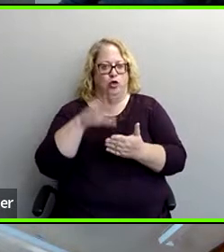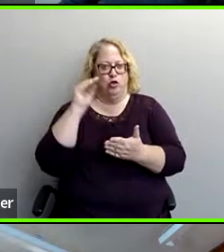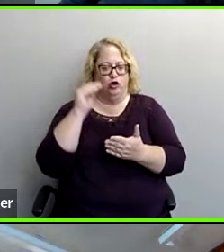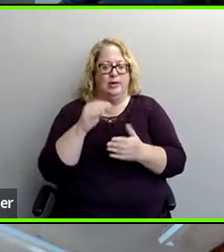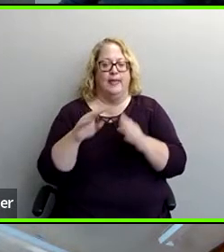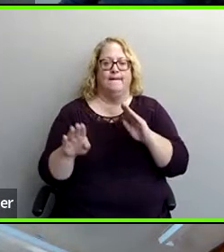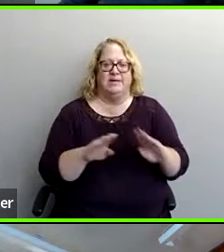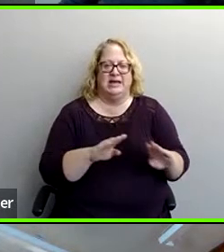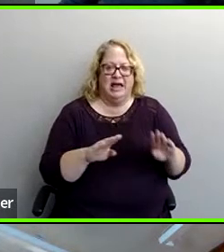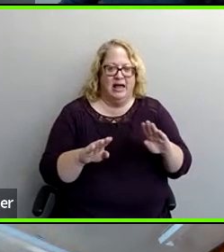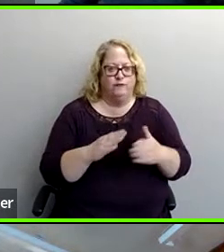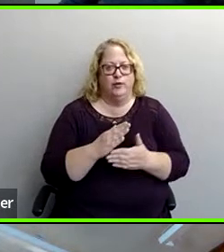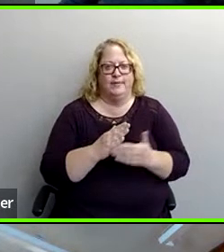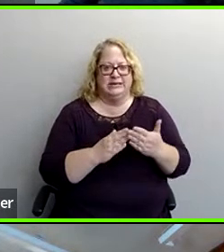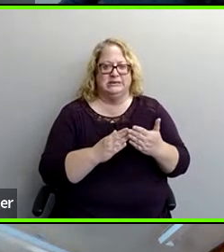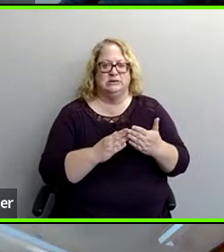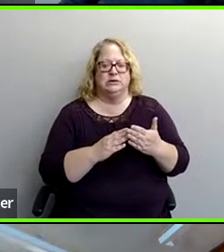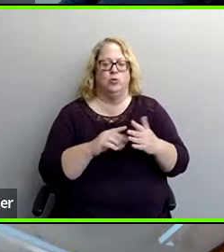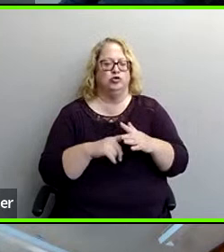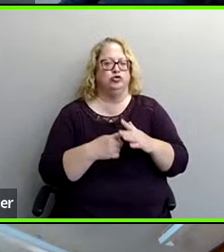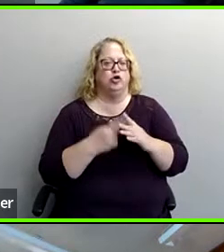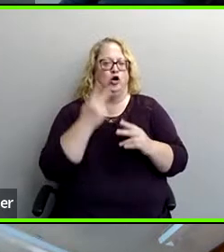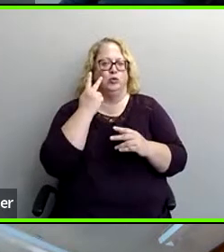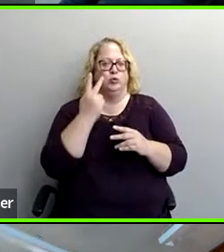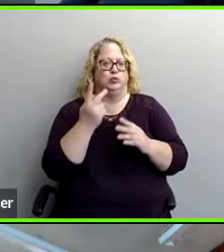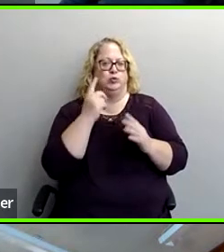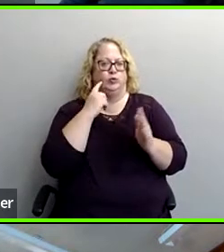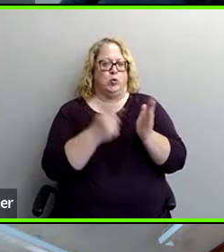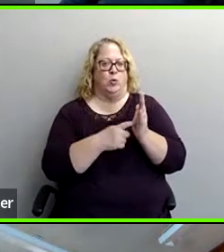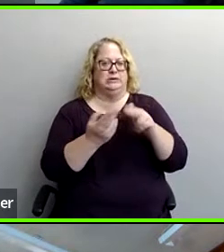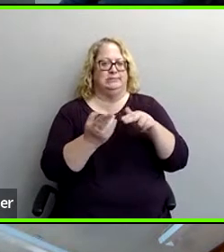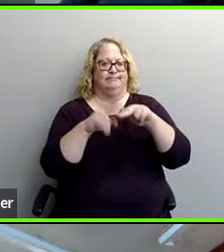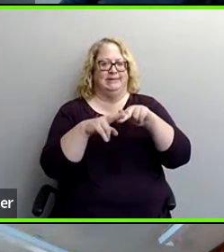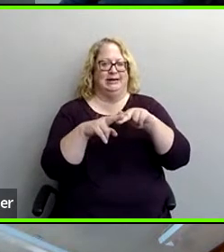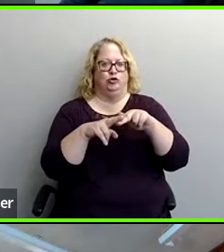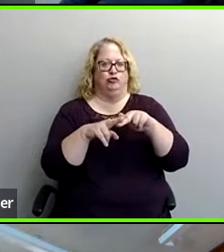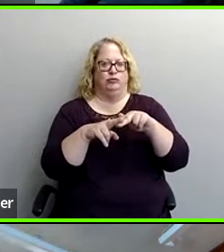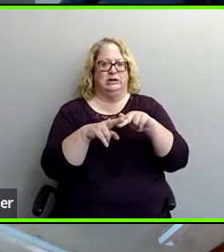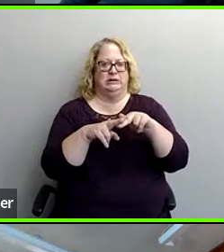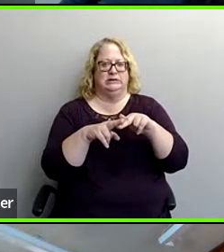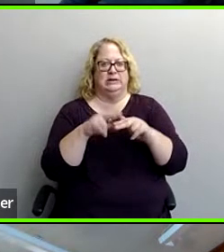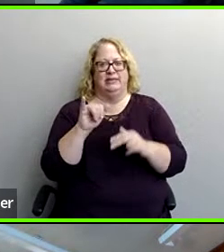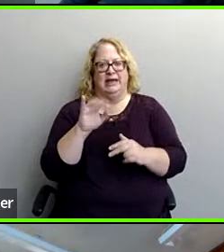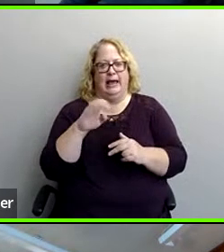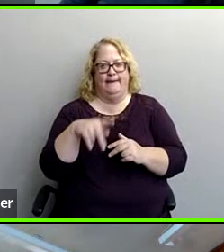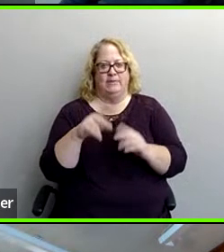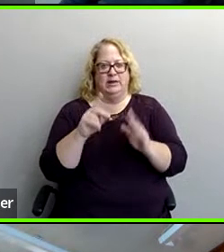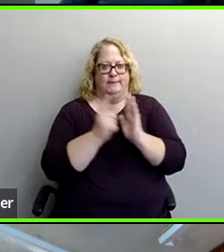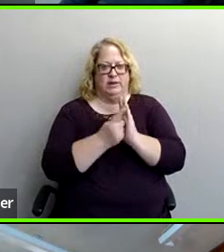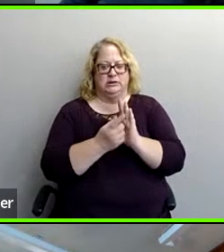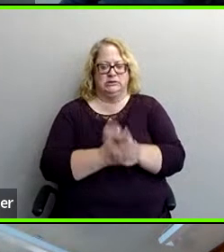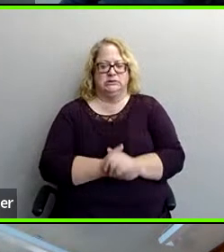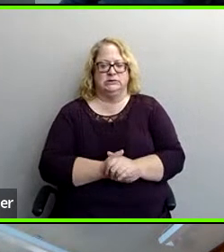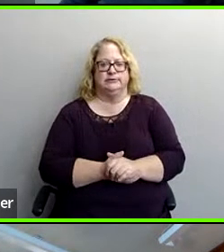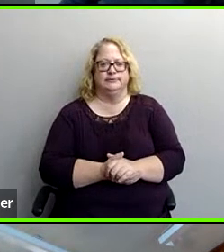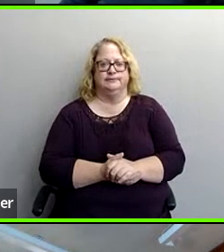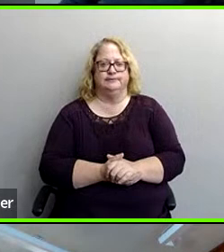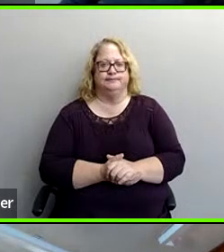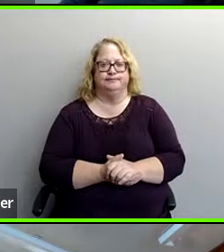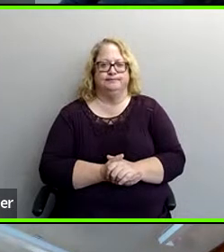the behavior pieces. Those are the things that we're starting to see an increase in the IEP minutes. Right.